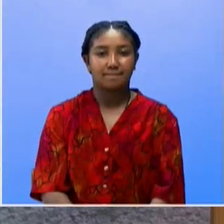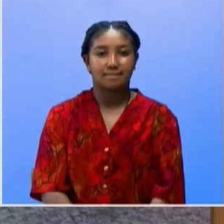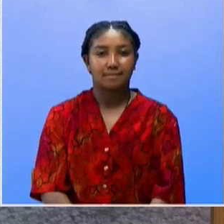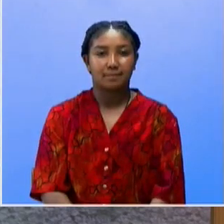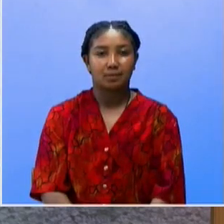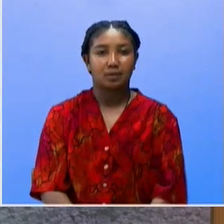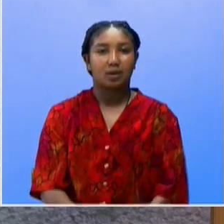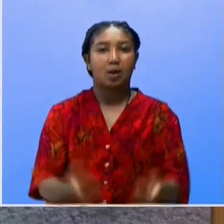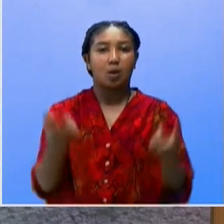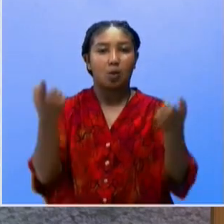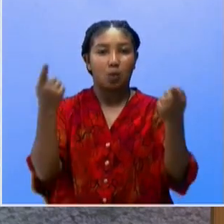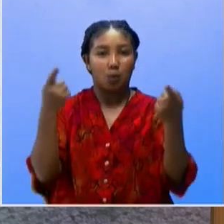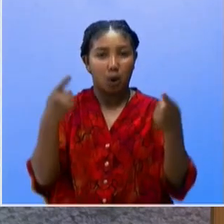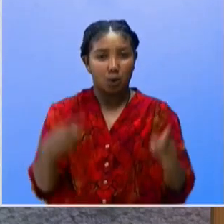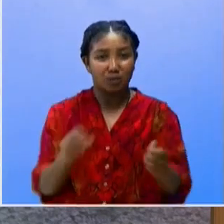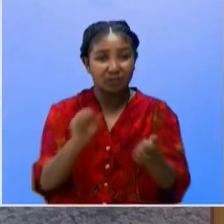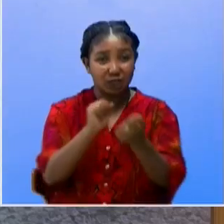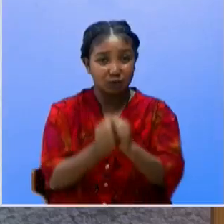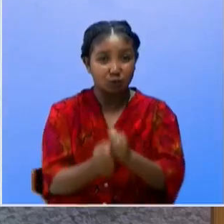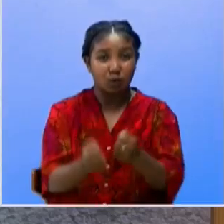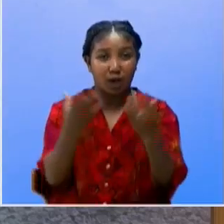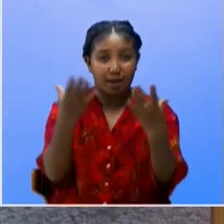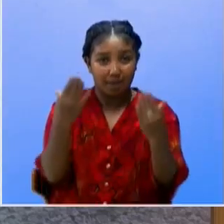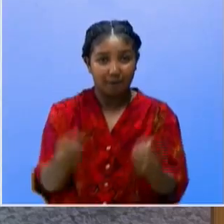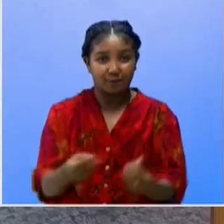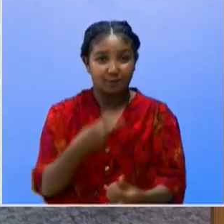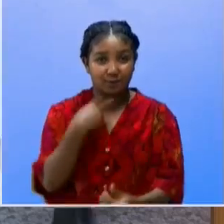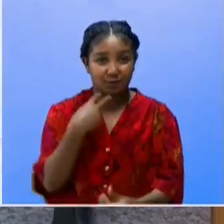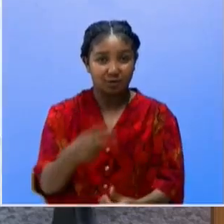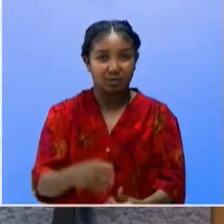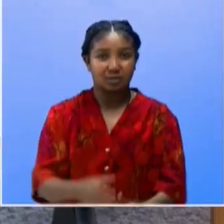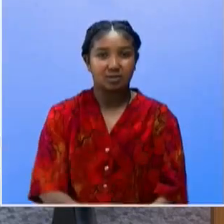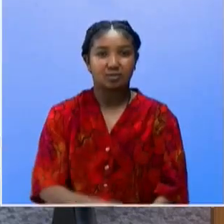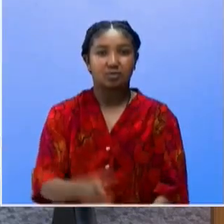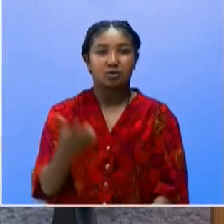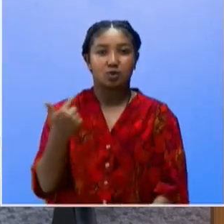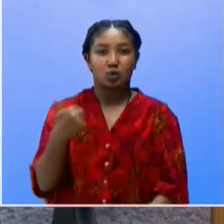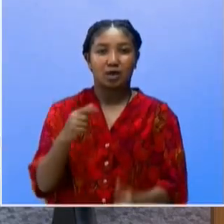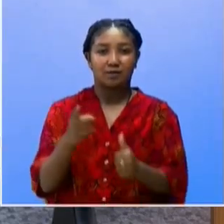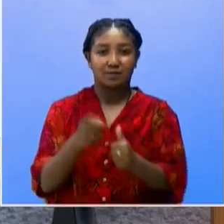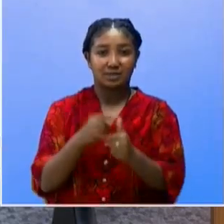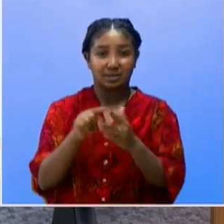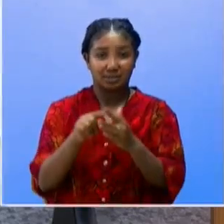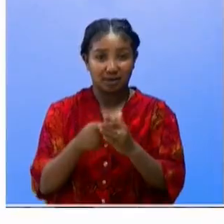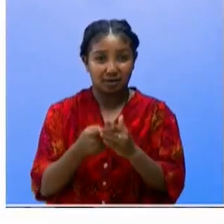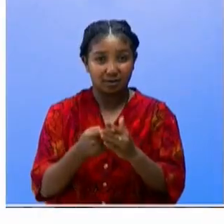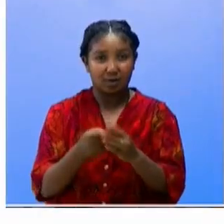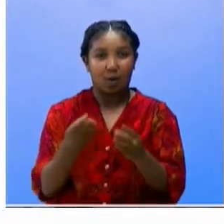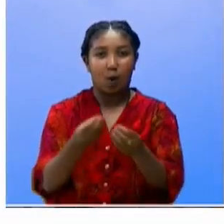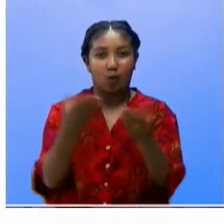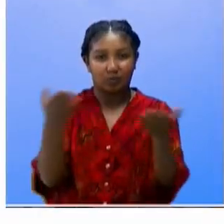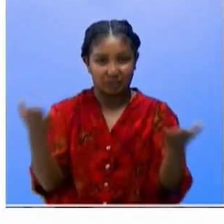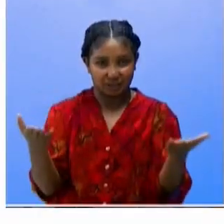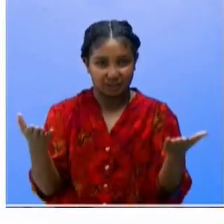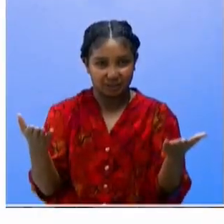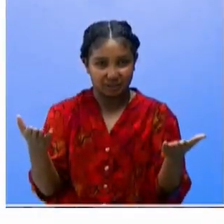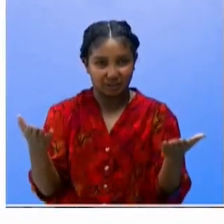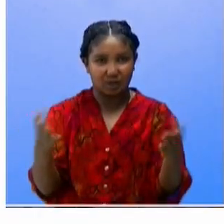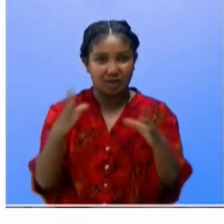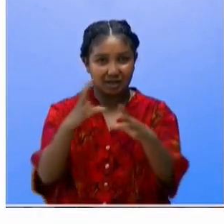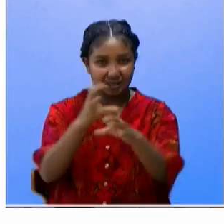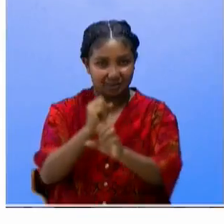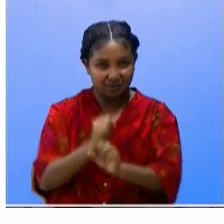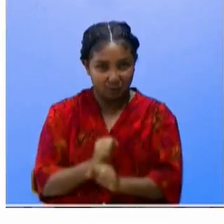When we change this one into passive voice, we can start from the object,